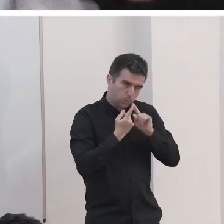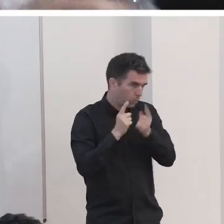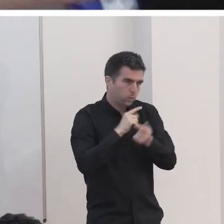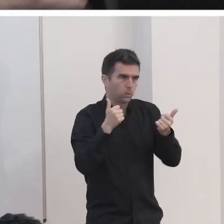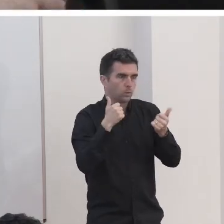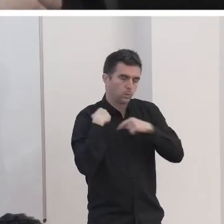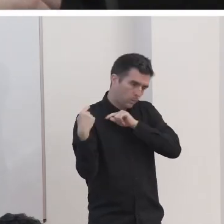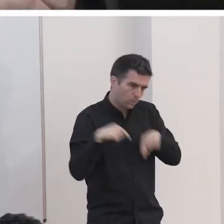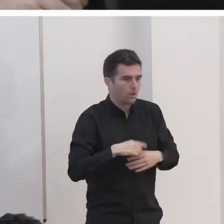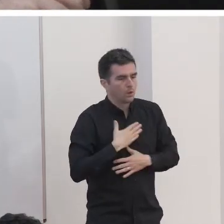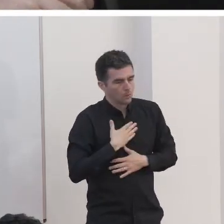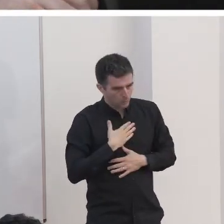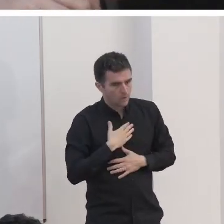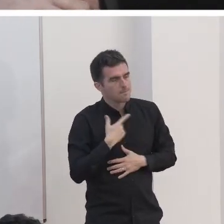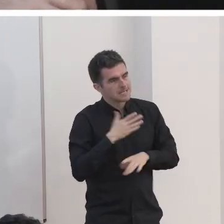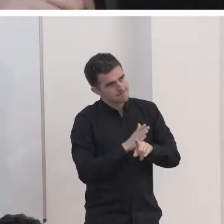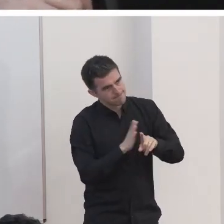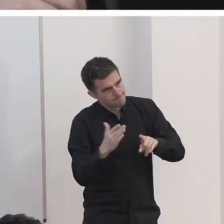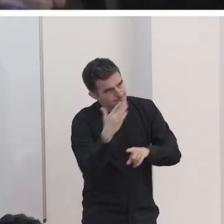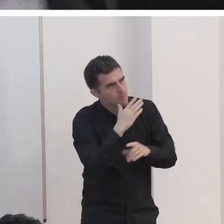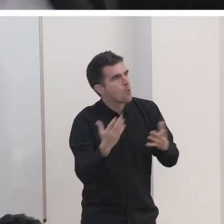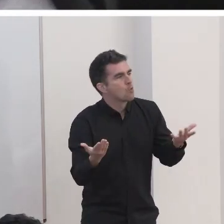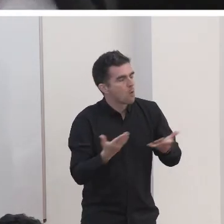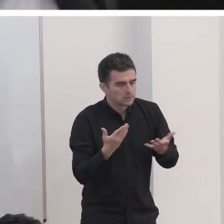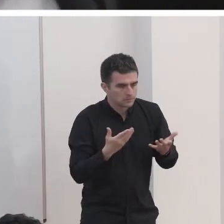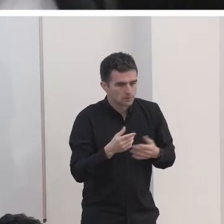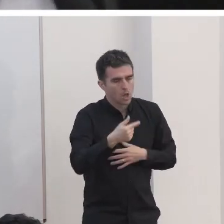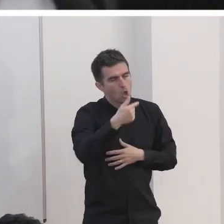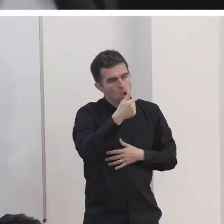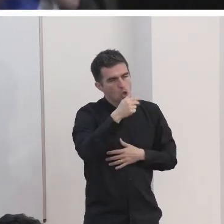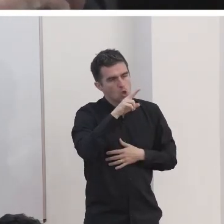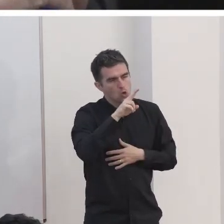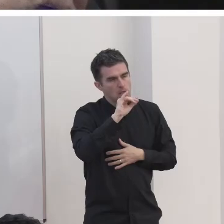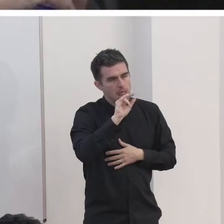wow, I almost late for my flights. But thank God they postponed